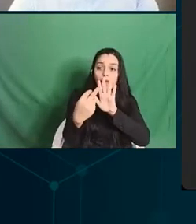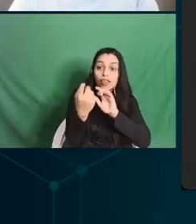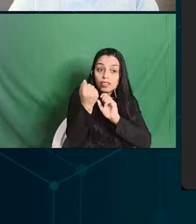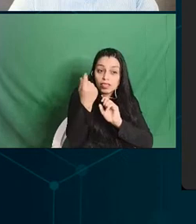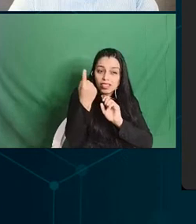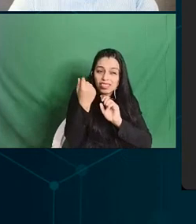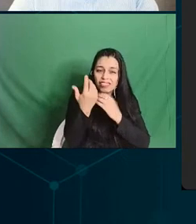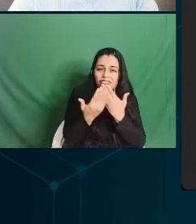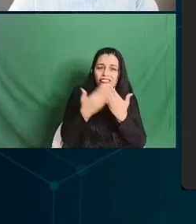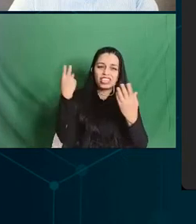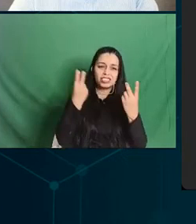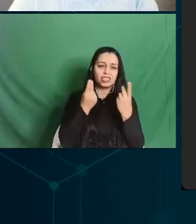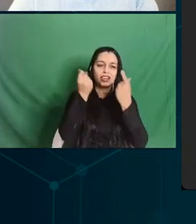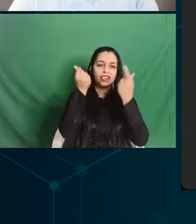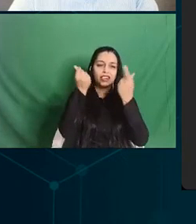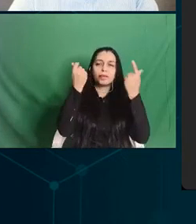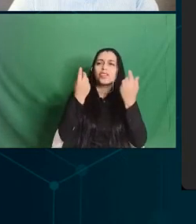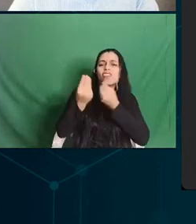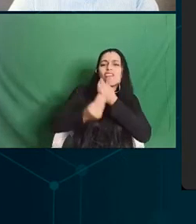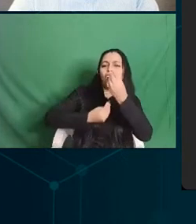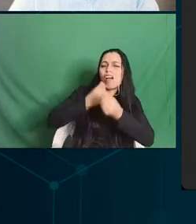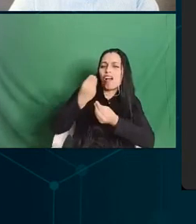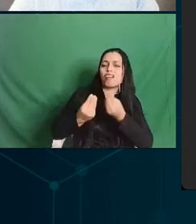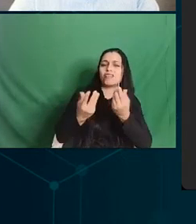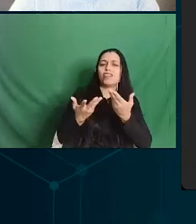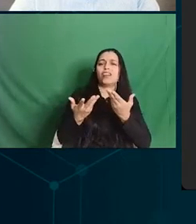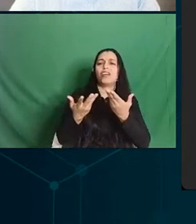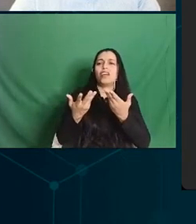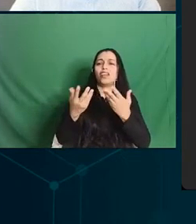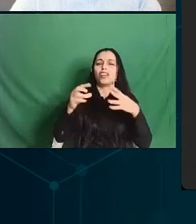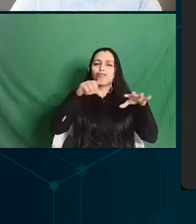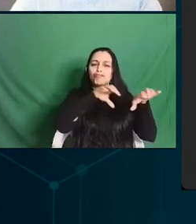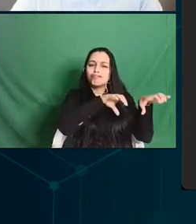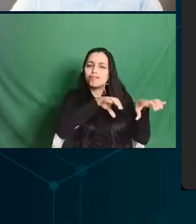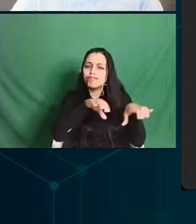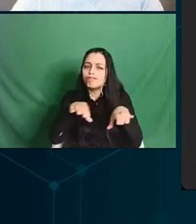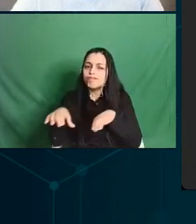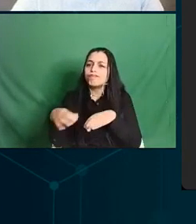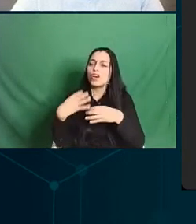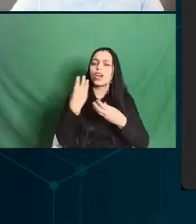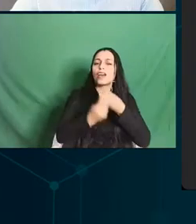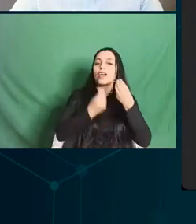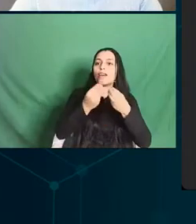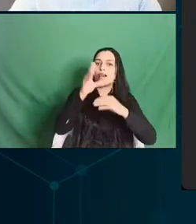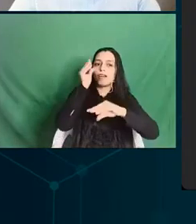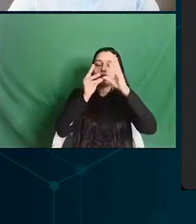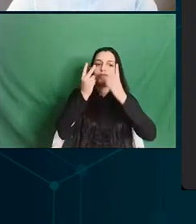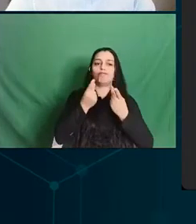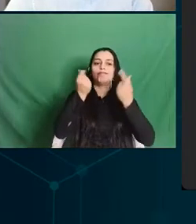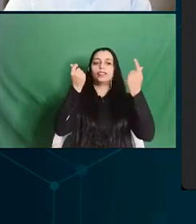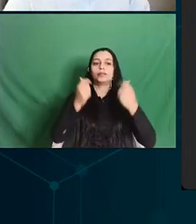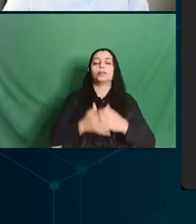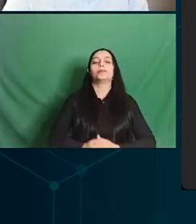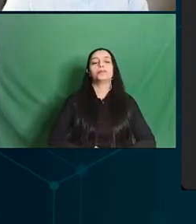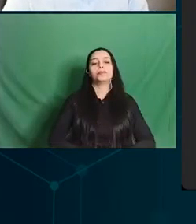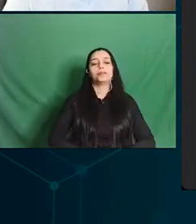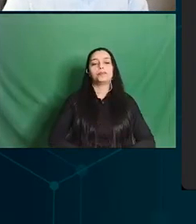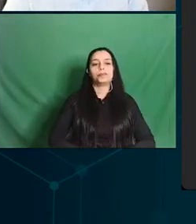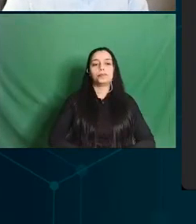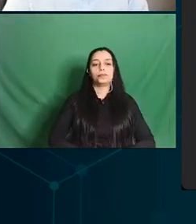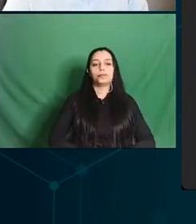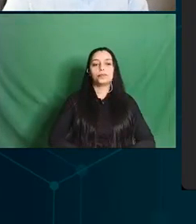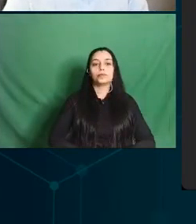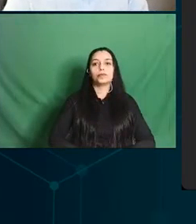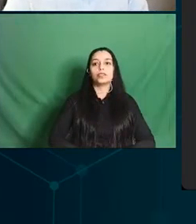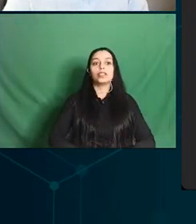also how you need to go about mastering it. And it's not converting the whole company in one go.